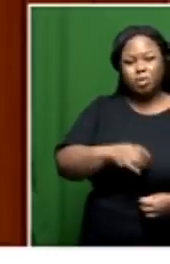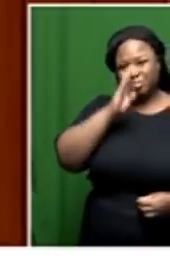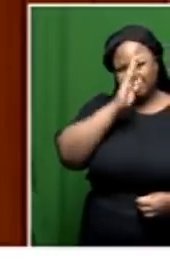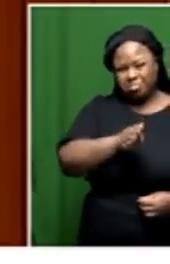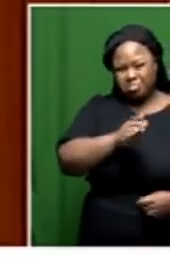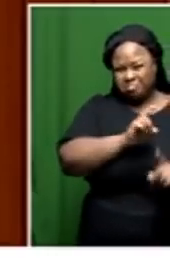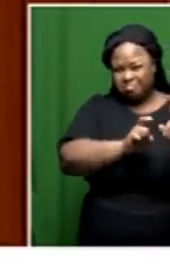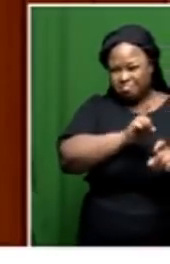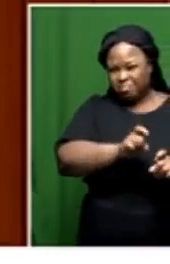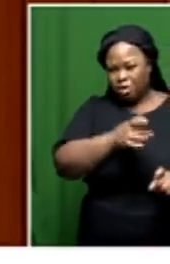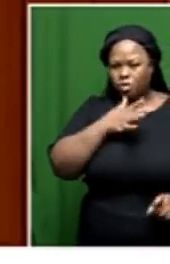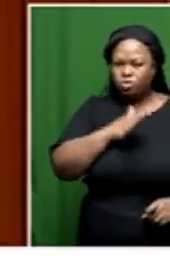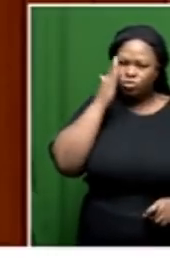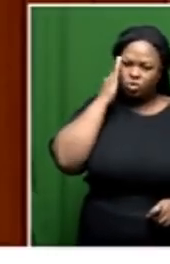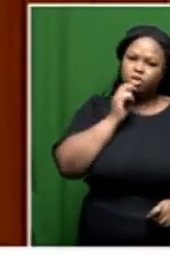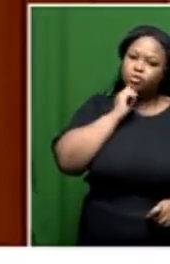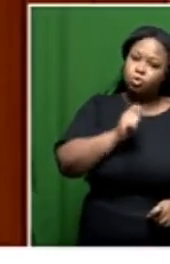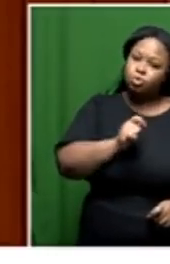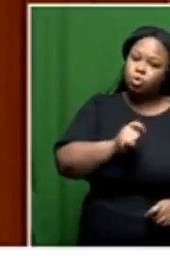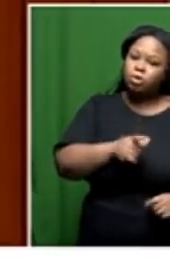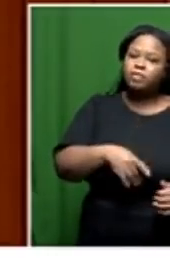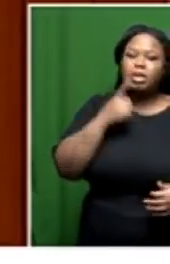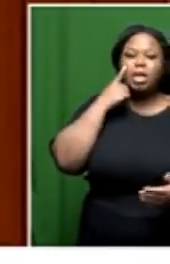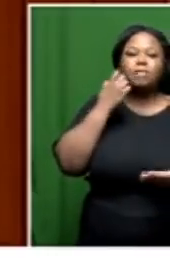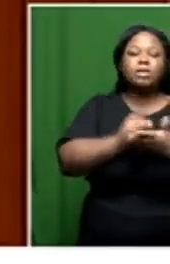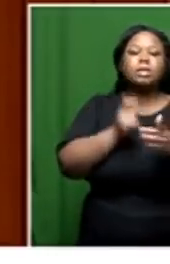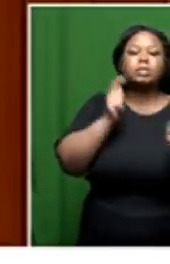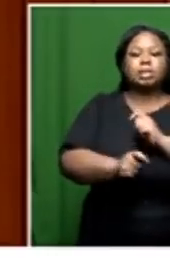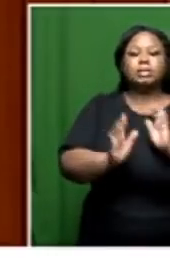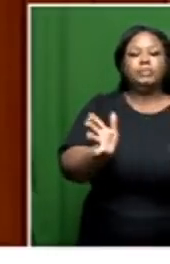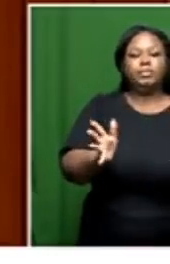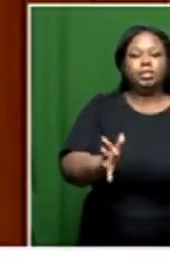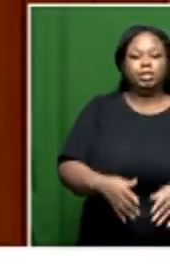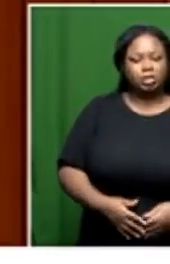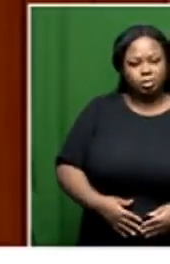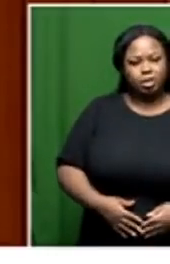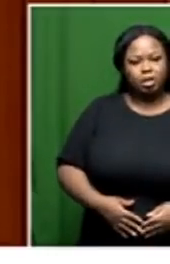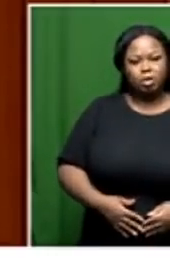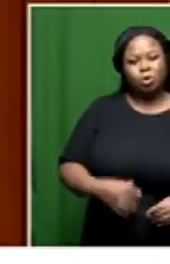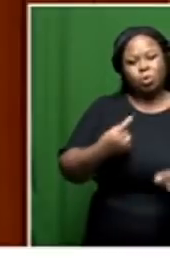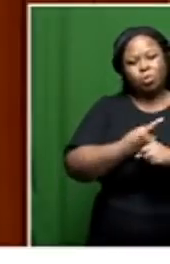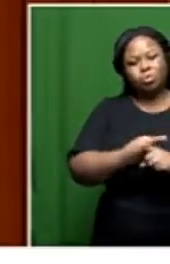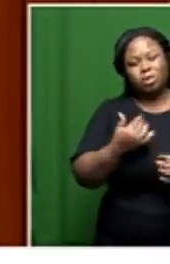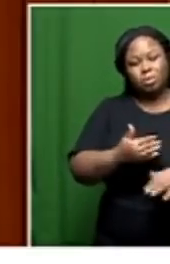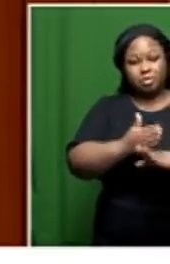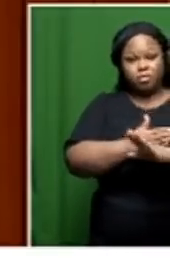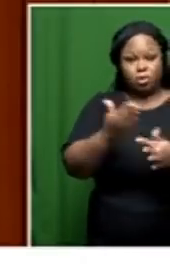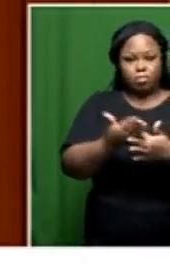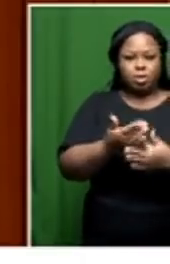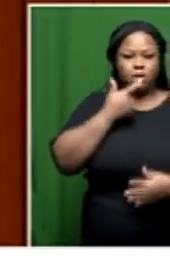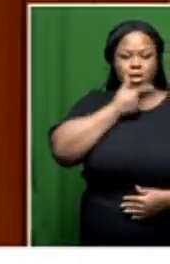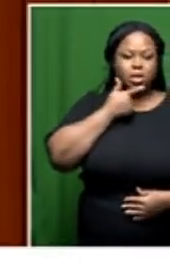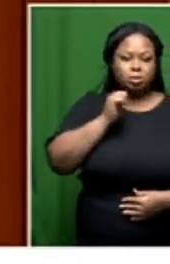very concerned around was whether or not there was tampering of evidence. And just before the break of lunch